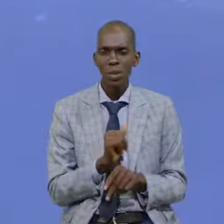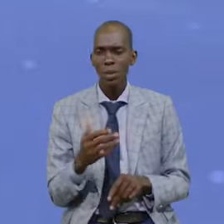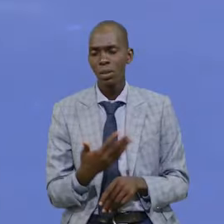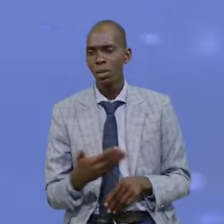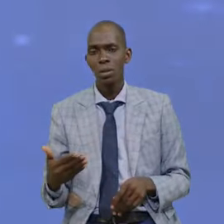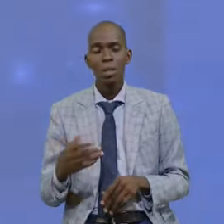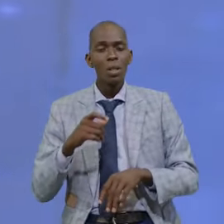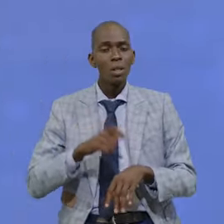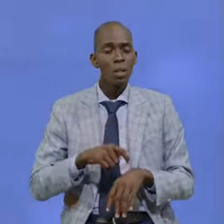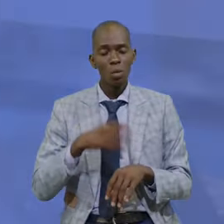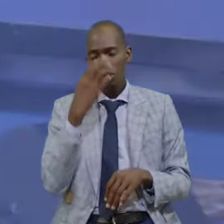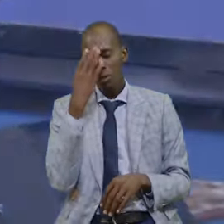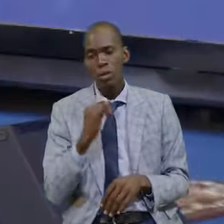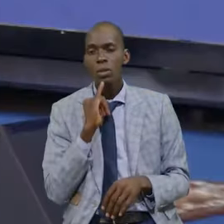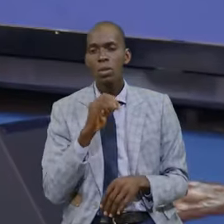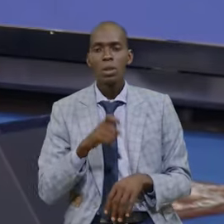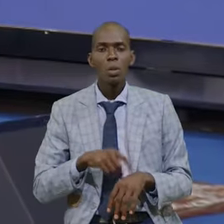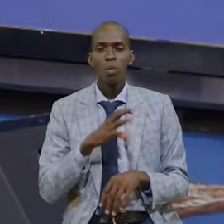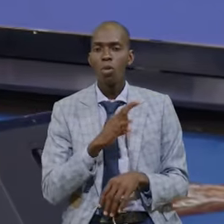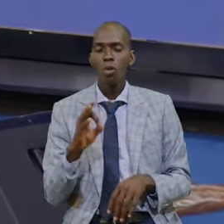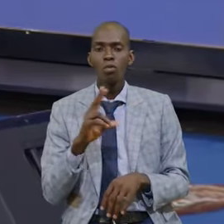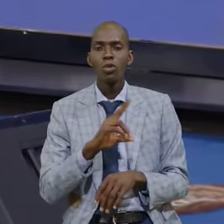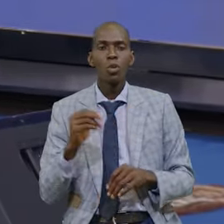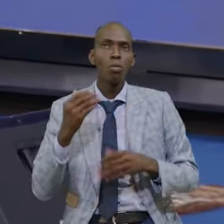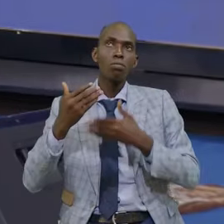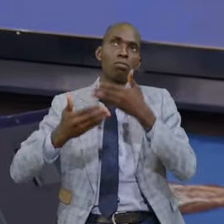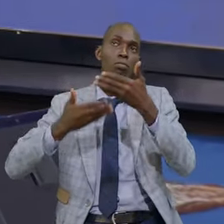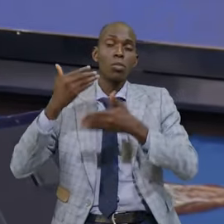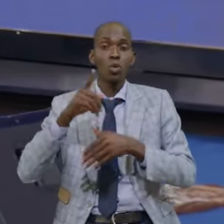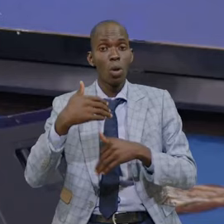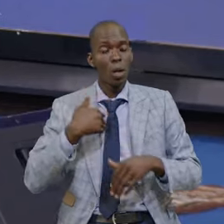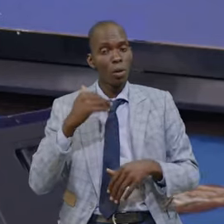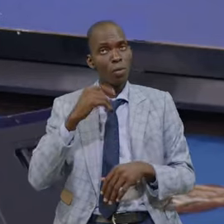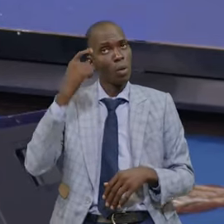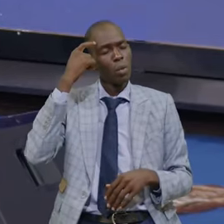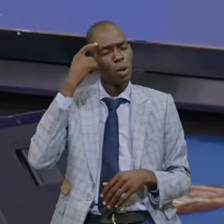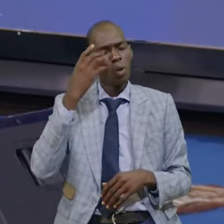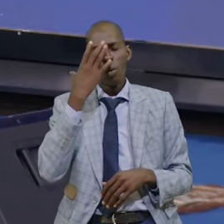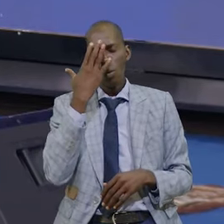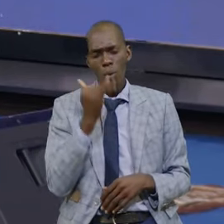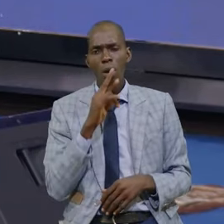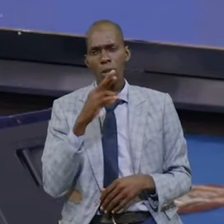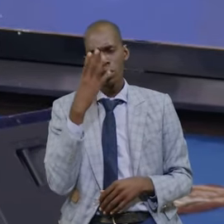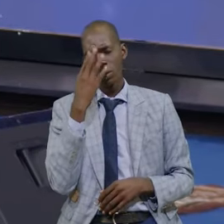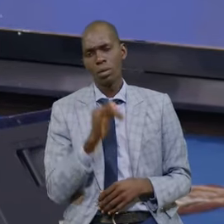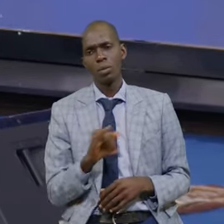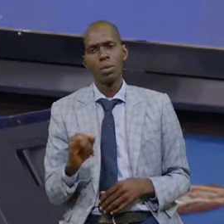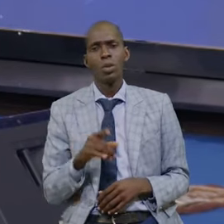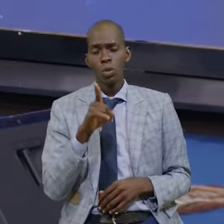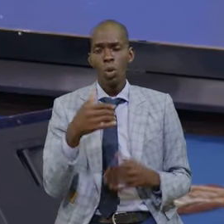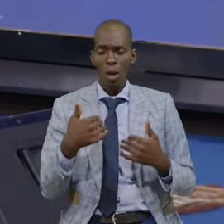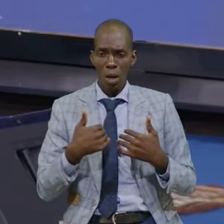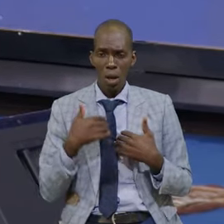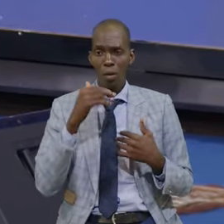time of no progress. You have a brain, but your brain is sleeping. You have a mind, but your mind is sleeping.